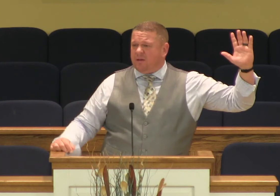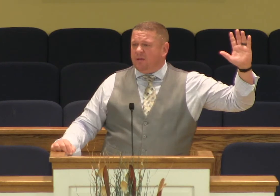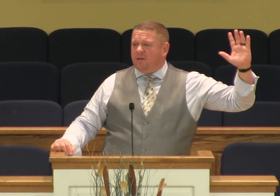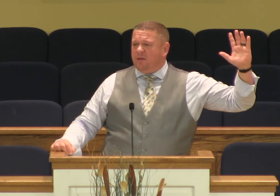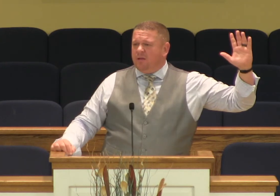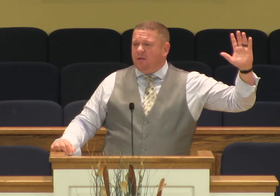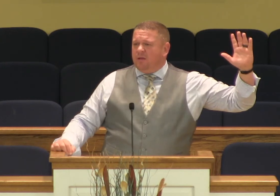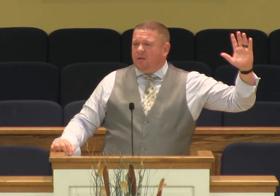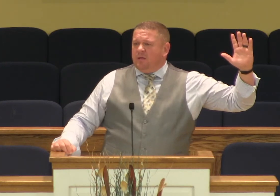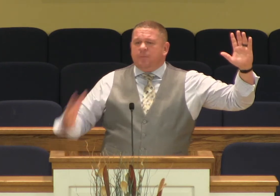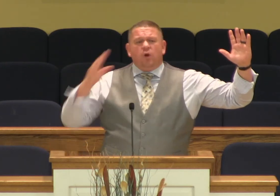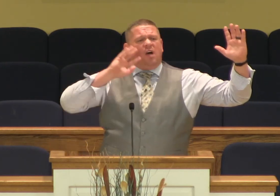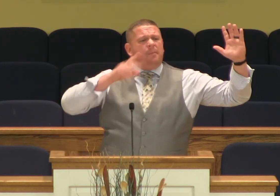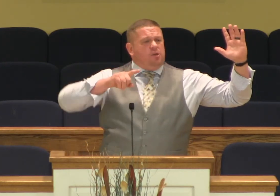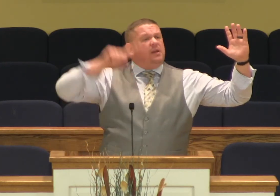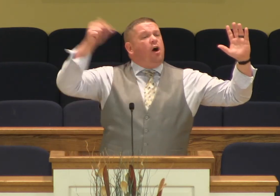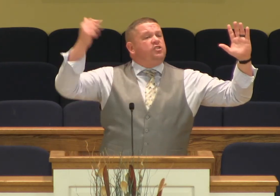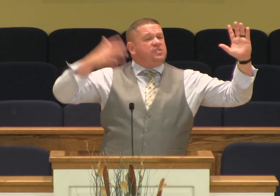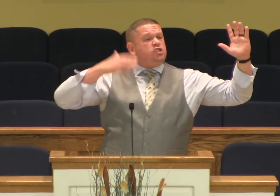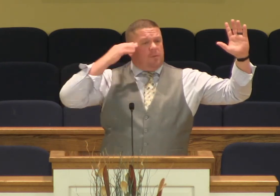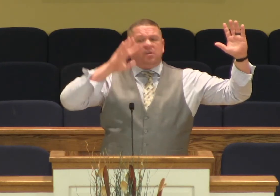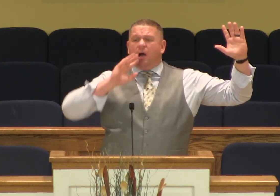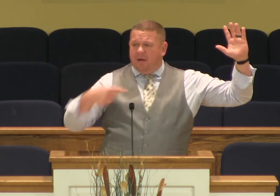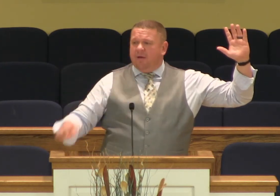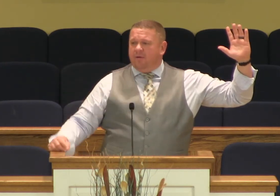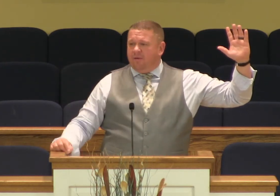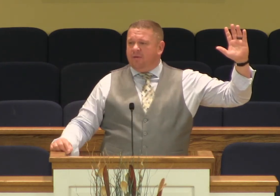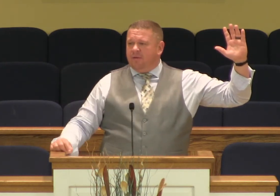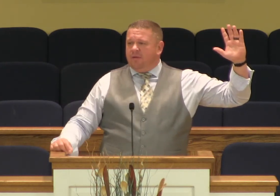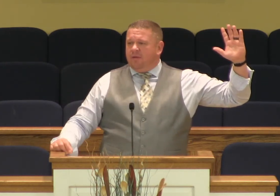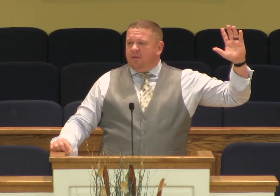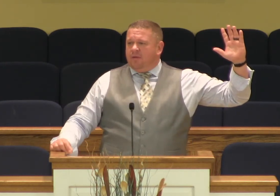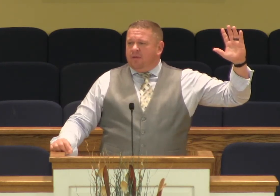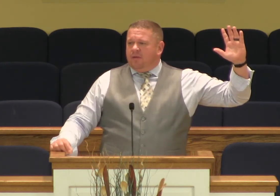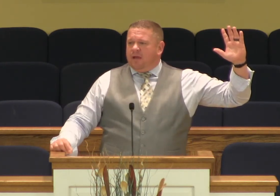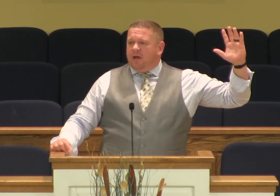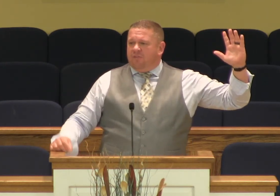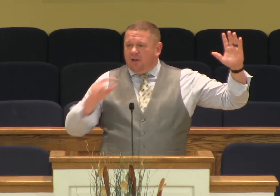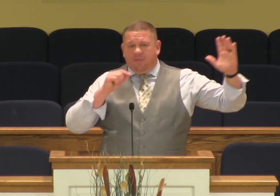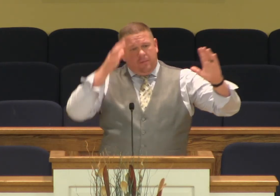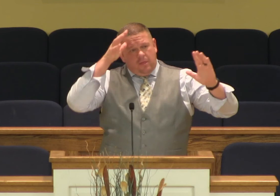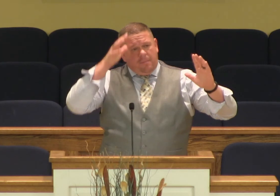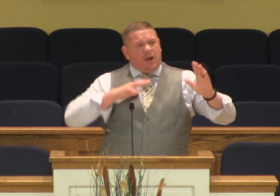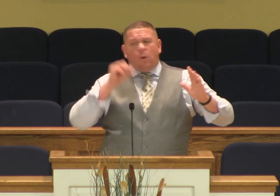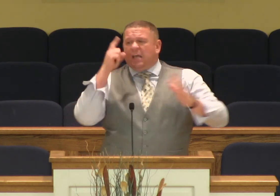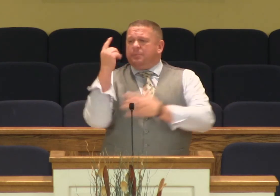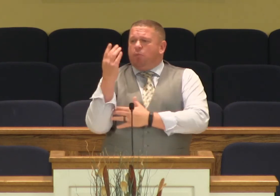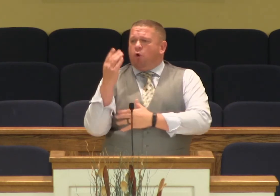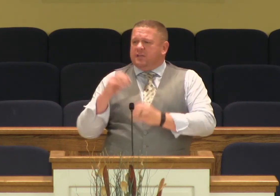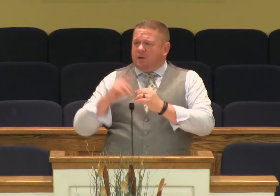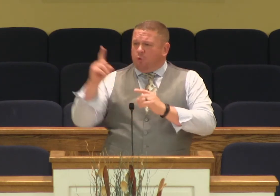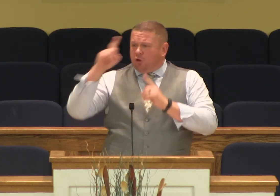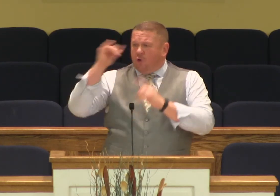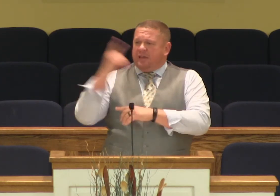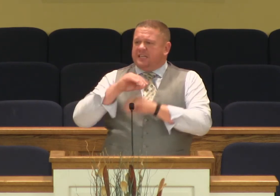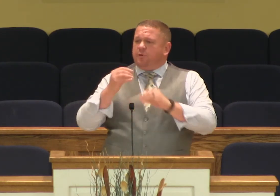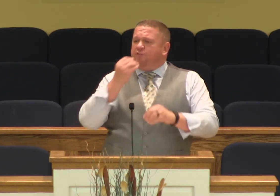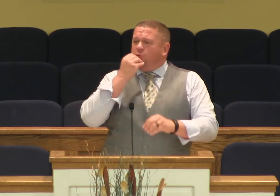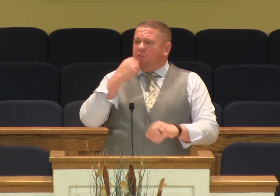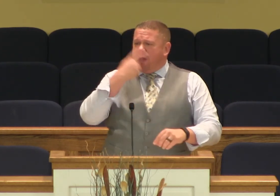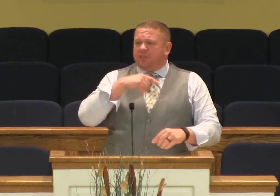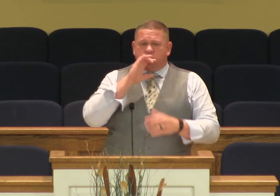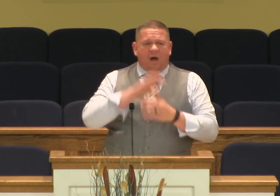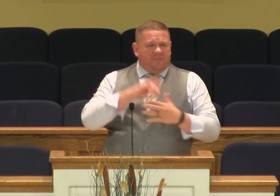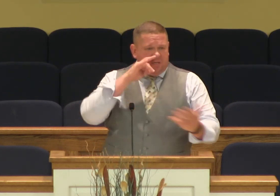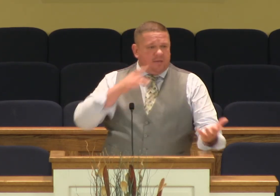are in America? How many know what I'm talking about? You've been to other seas. You know what I'm talking about. How literally a man will wake up in the morning and his number one goal that day is to put